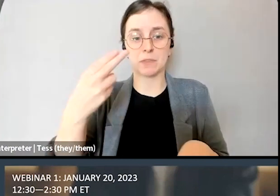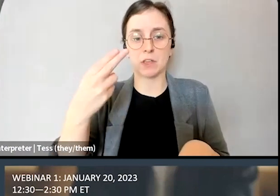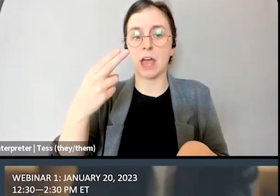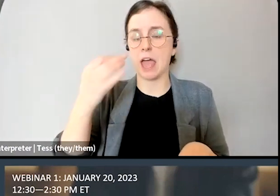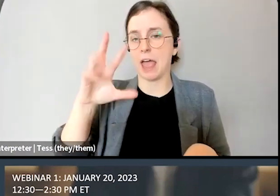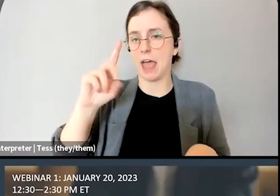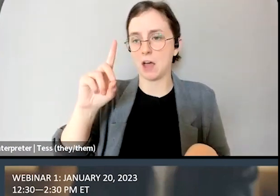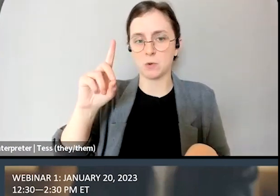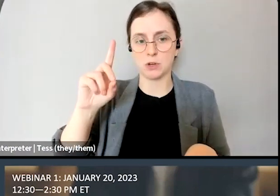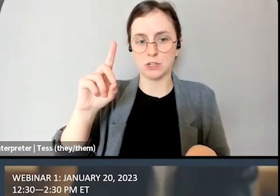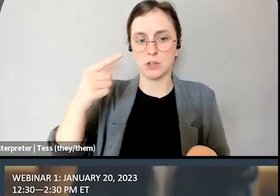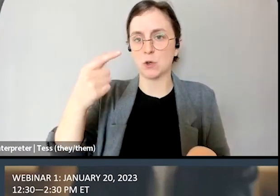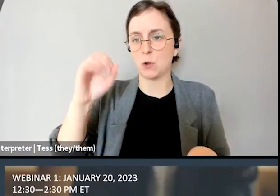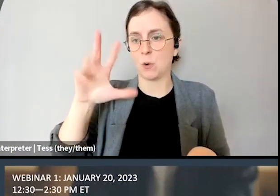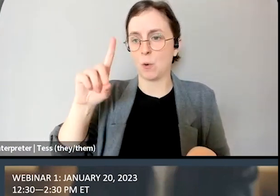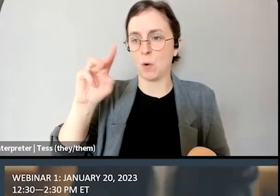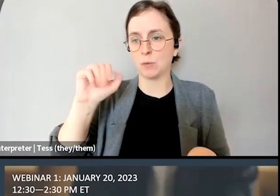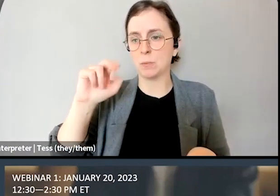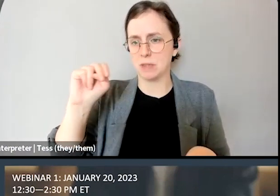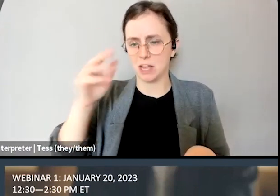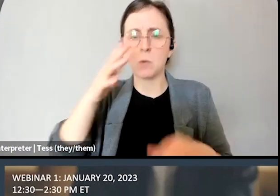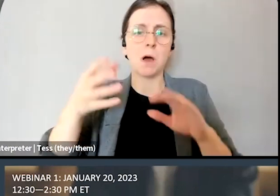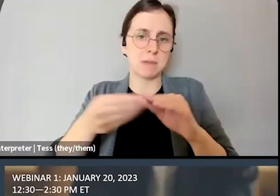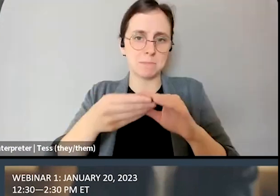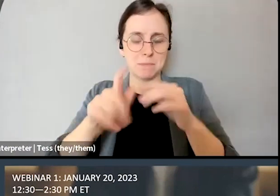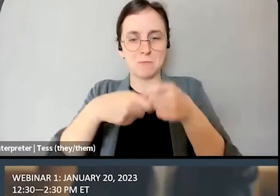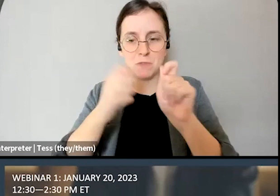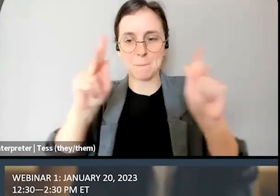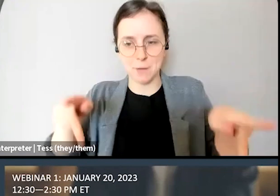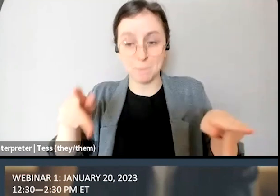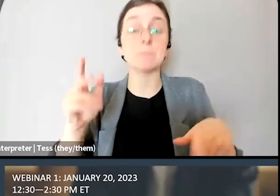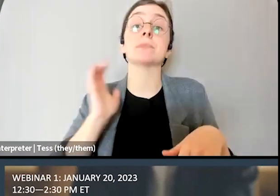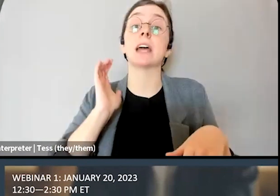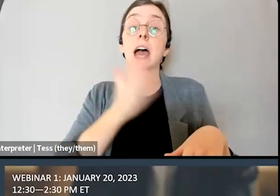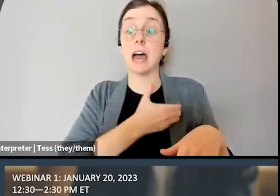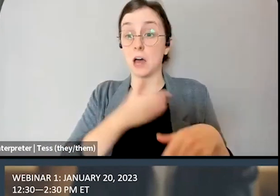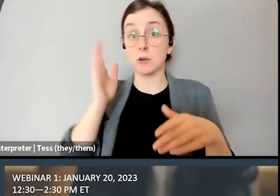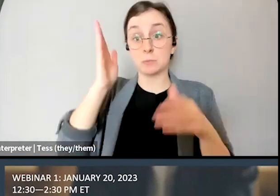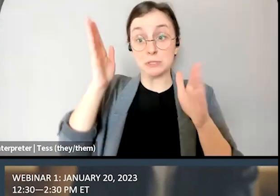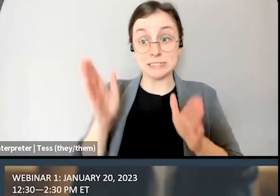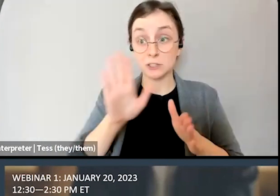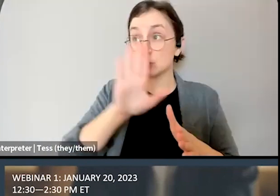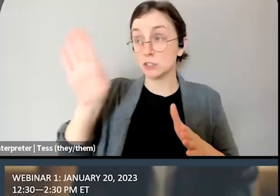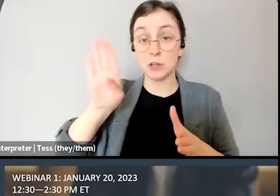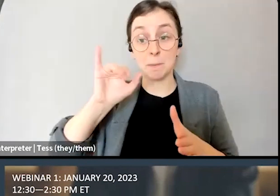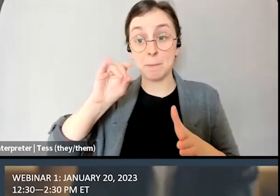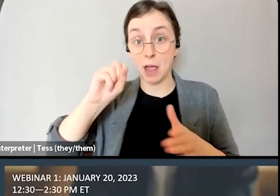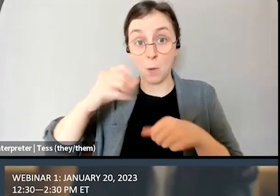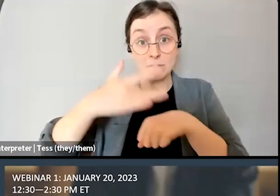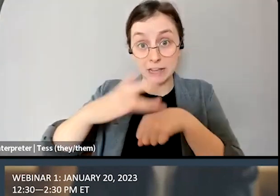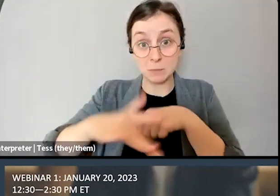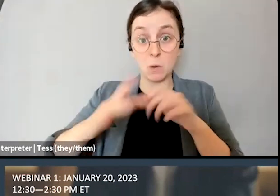presenters are posted on the event page. And please join the live discussion throughout the webinar by submitting